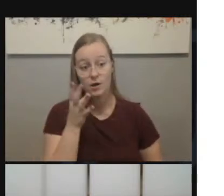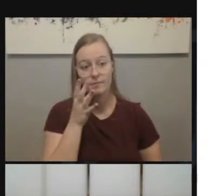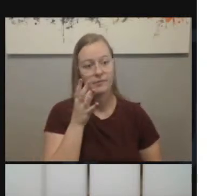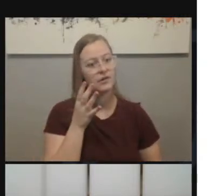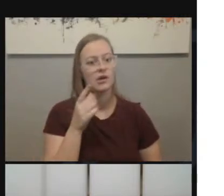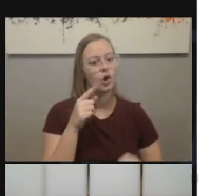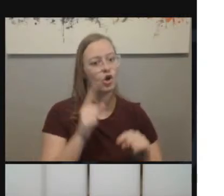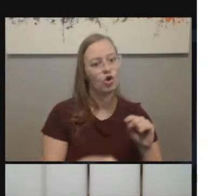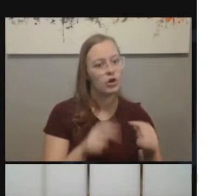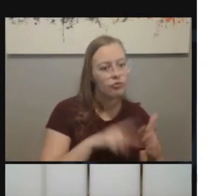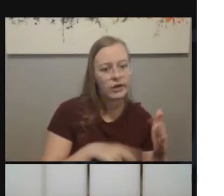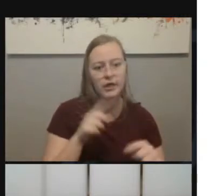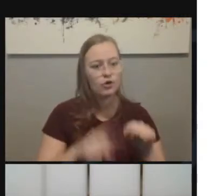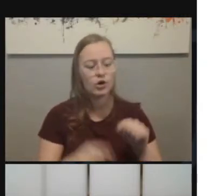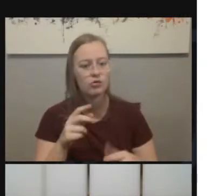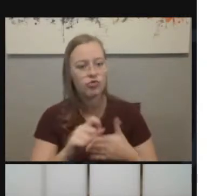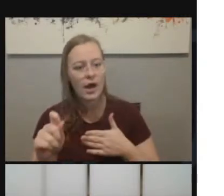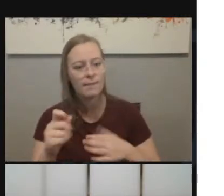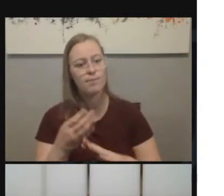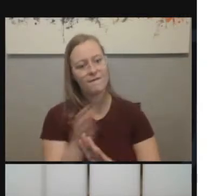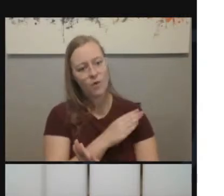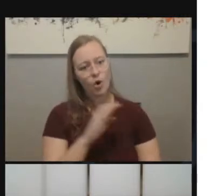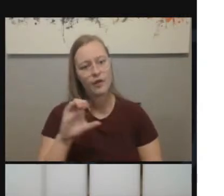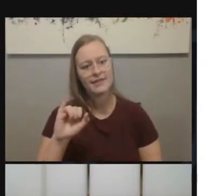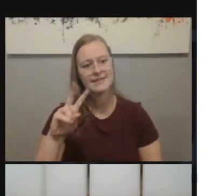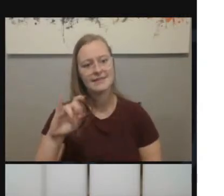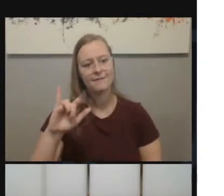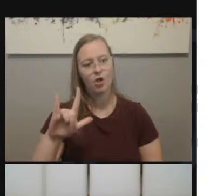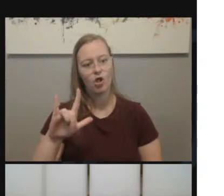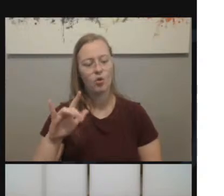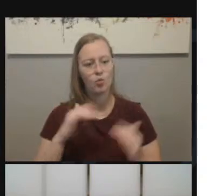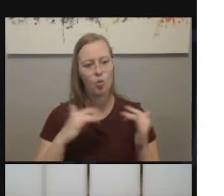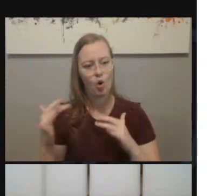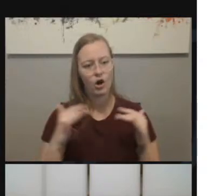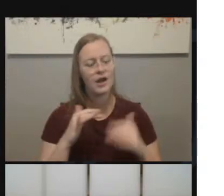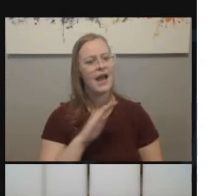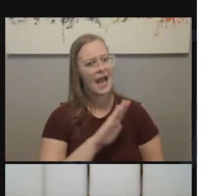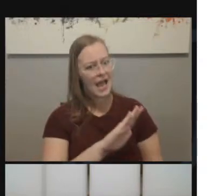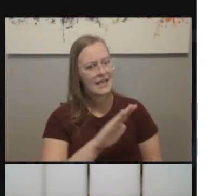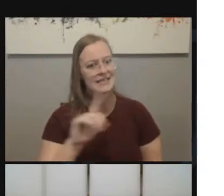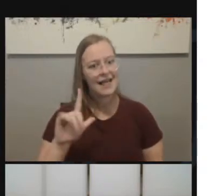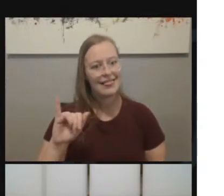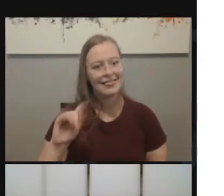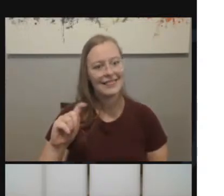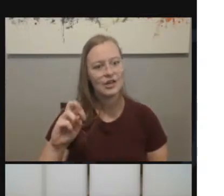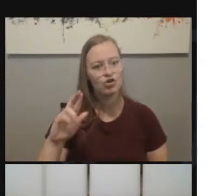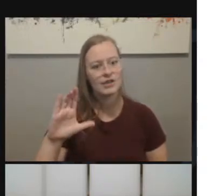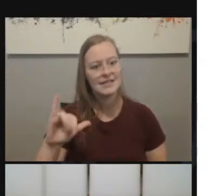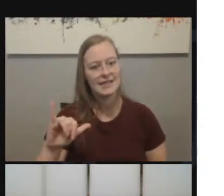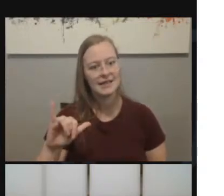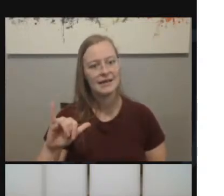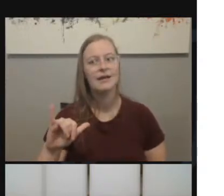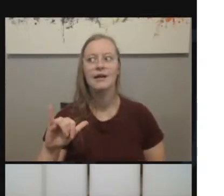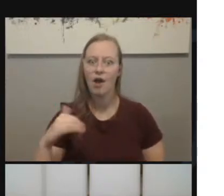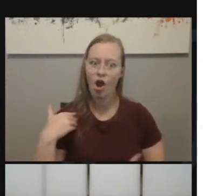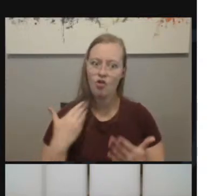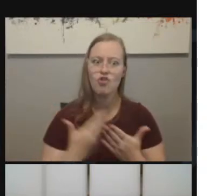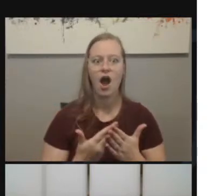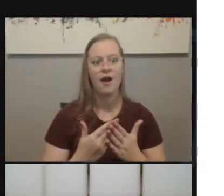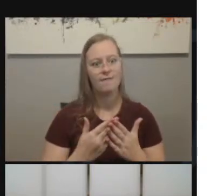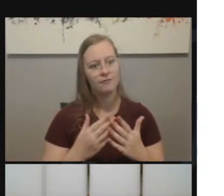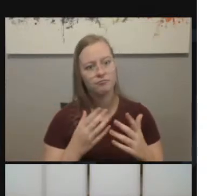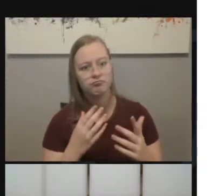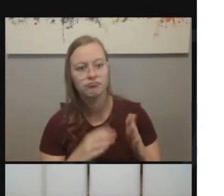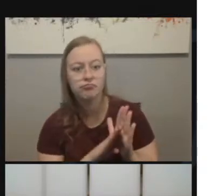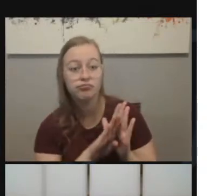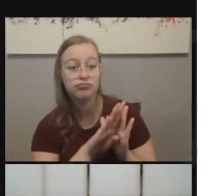Civil War. George's literacy, I believe, came during his couple of years serving